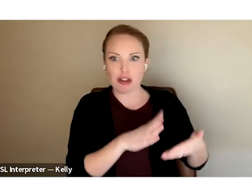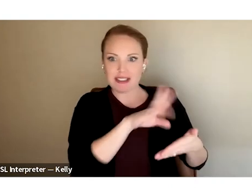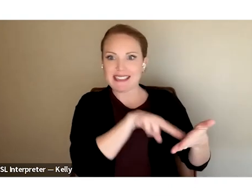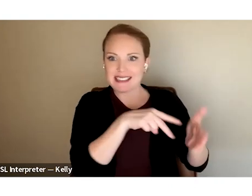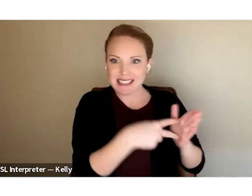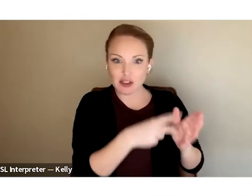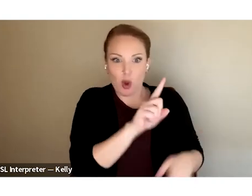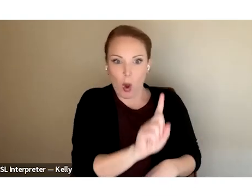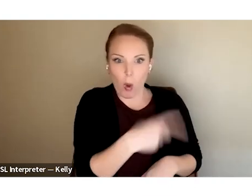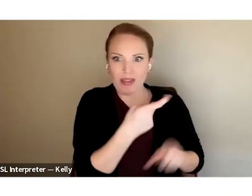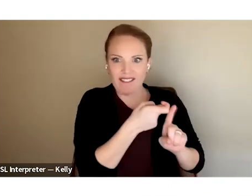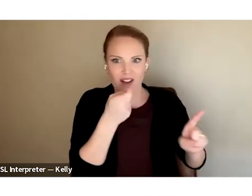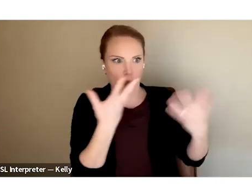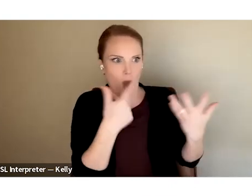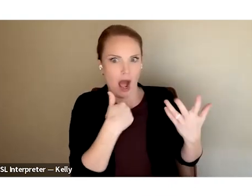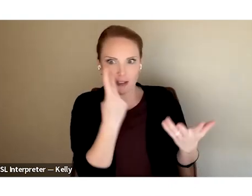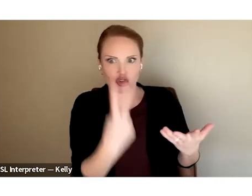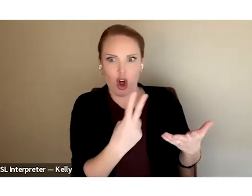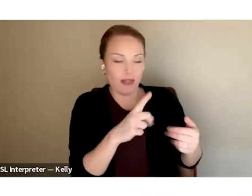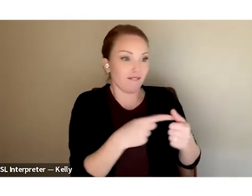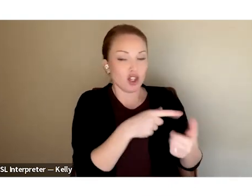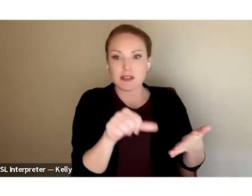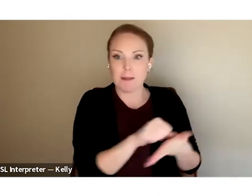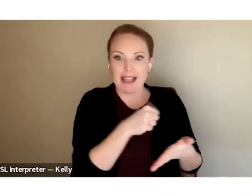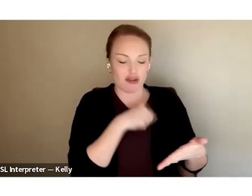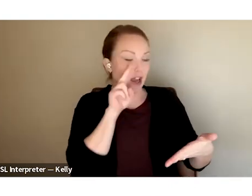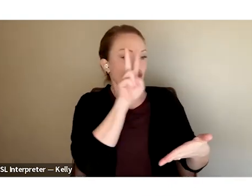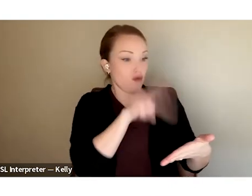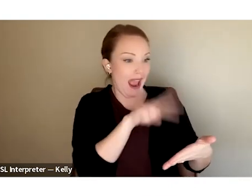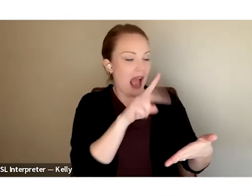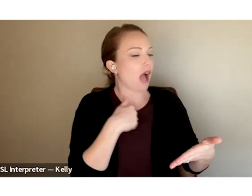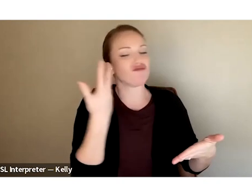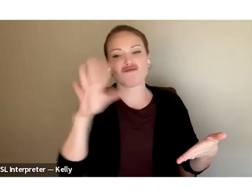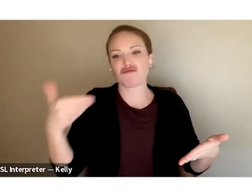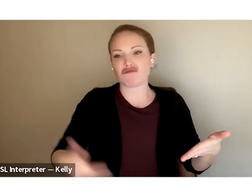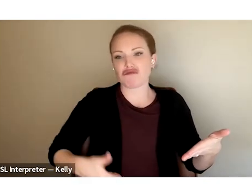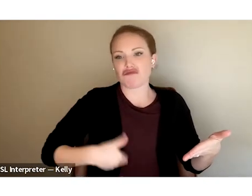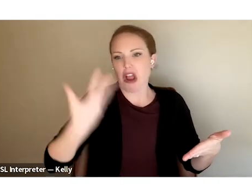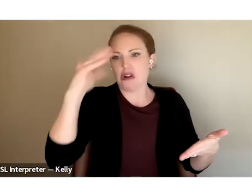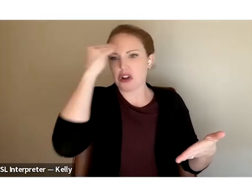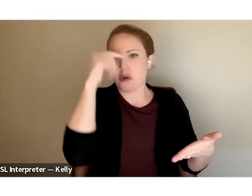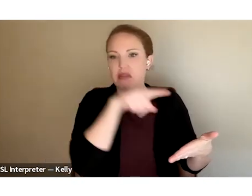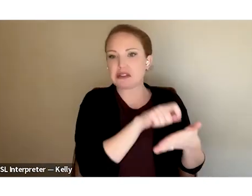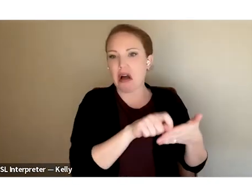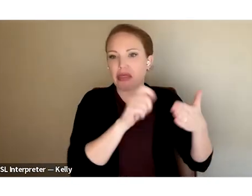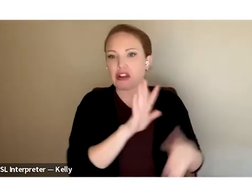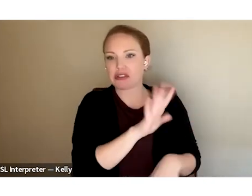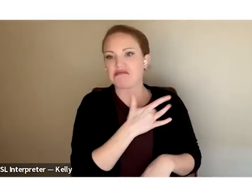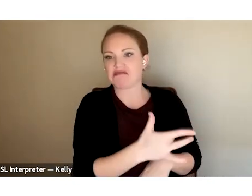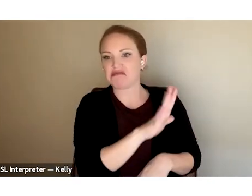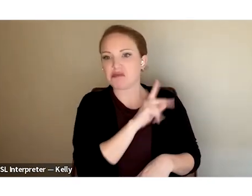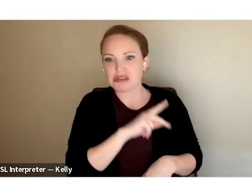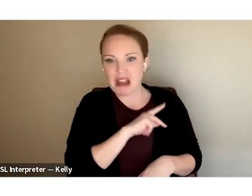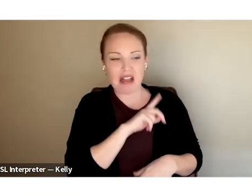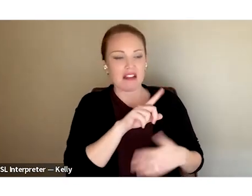So again, it was a way that thinking cap I wasn't thinking about when I